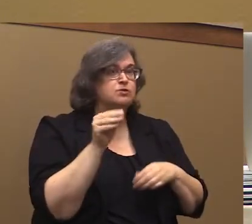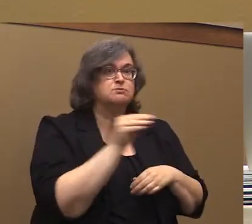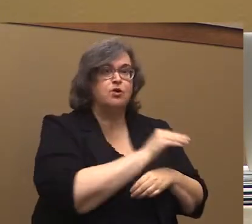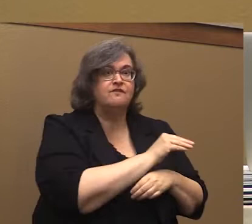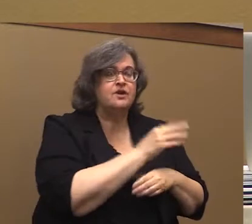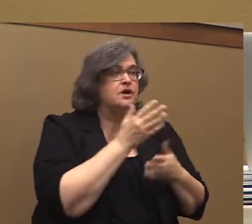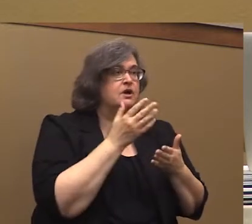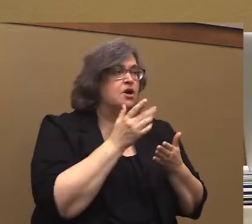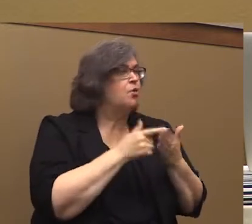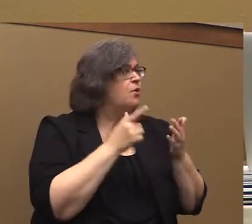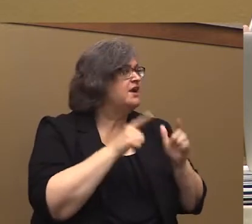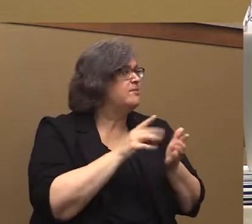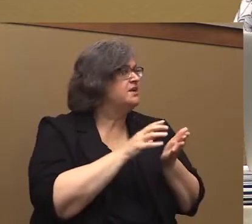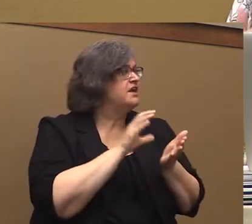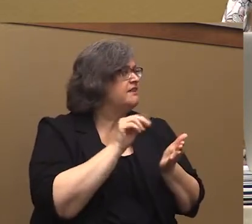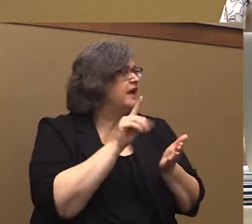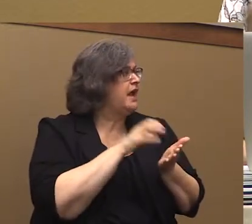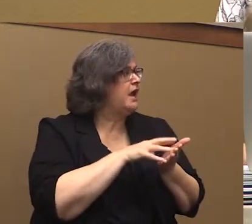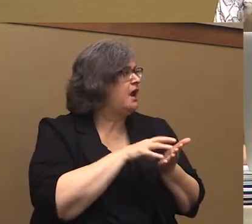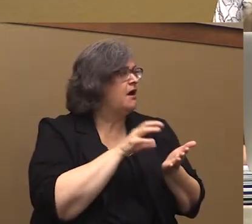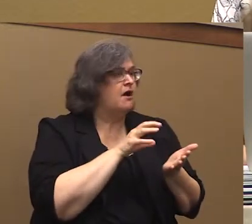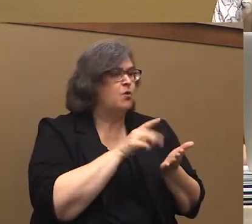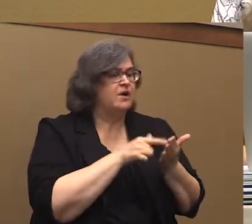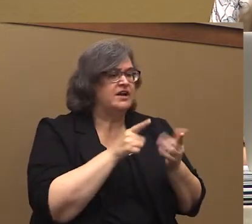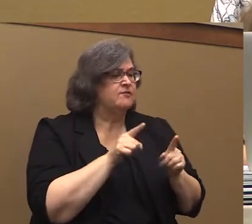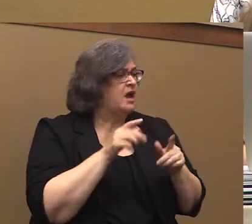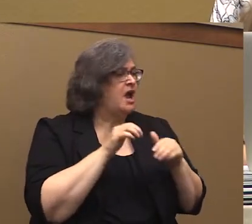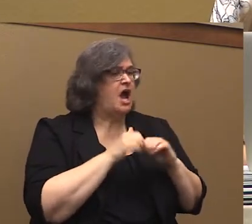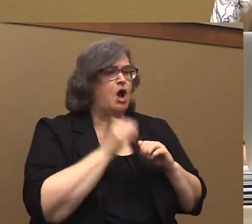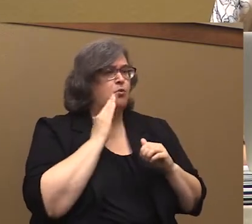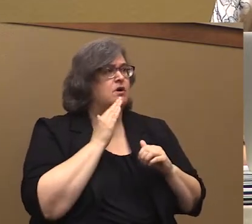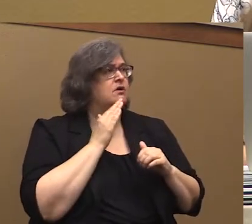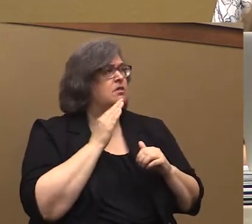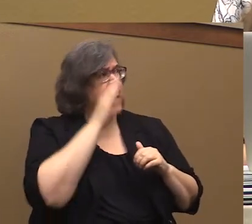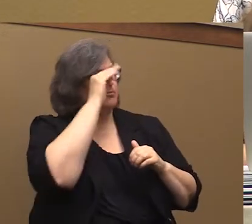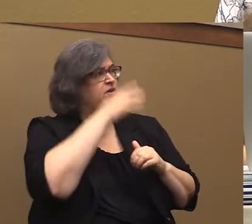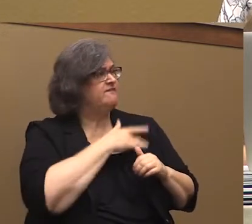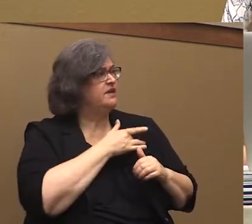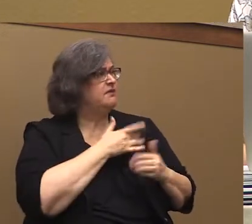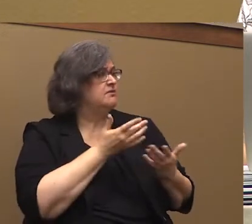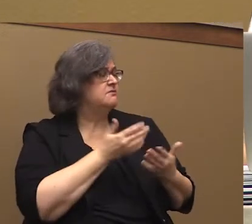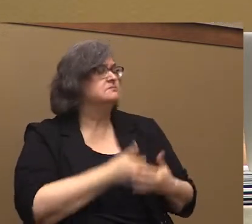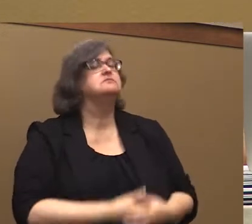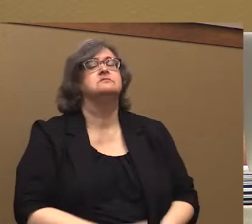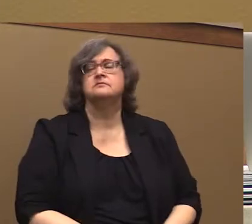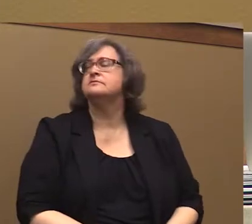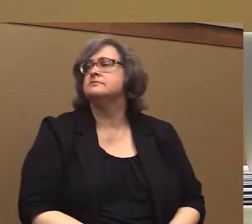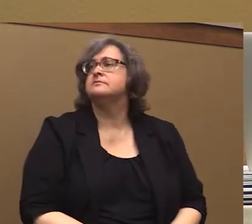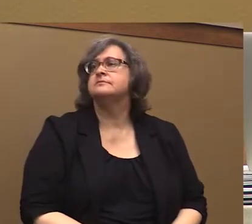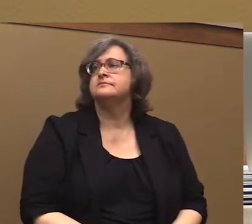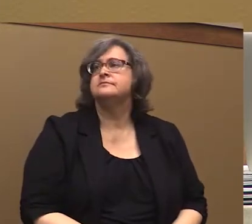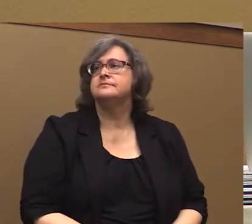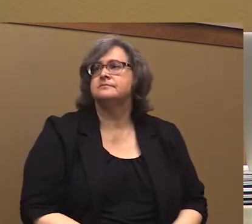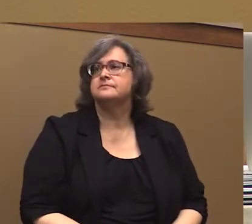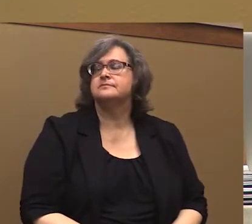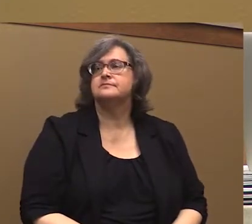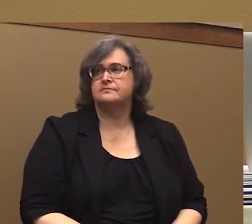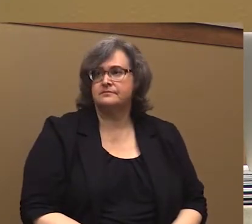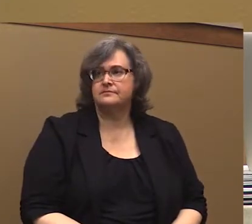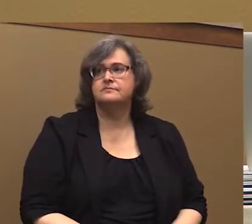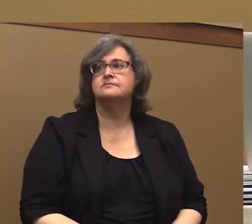anymore? But what happened to the cake? How's he going to feel about it? And there